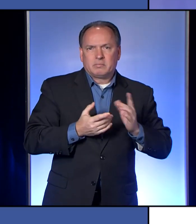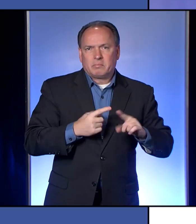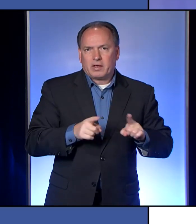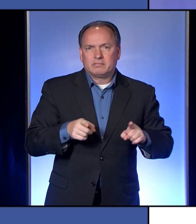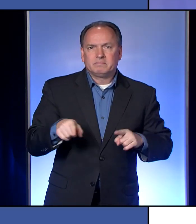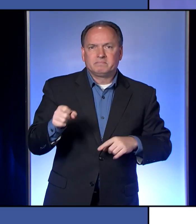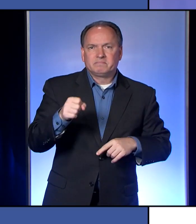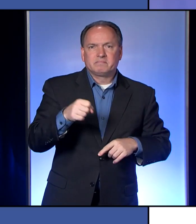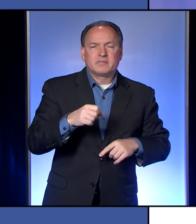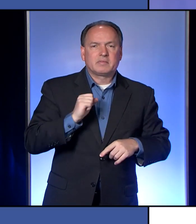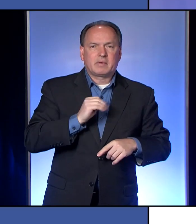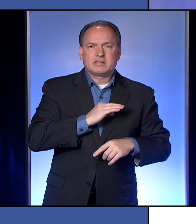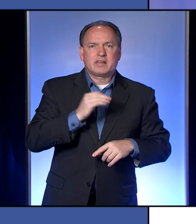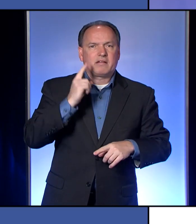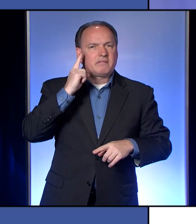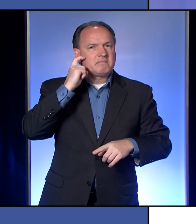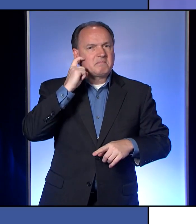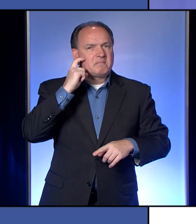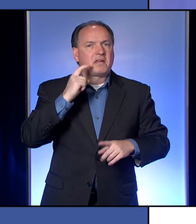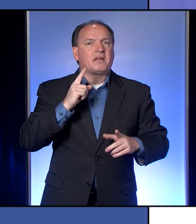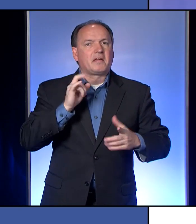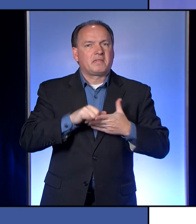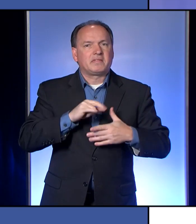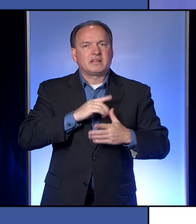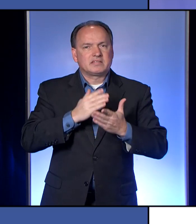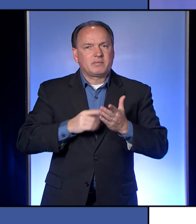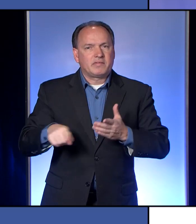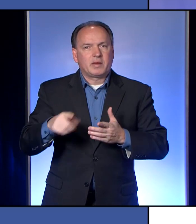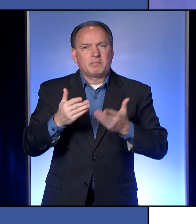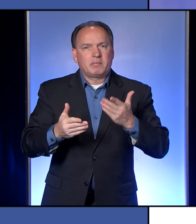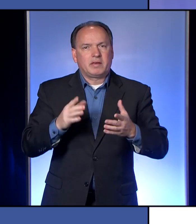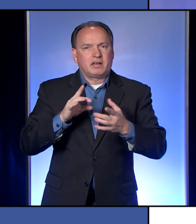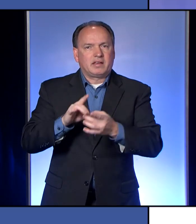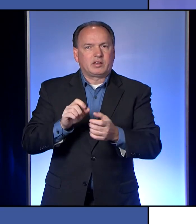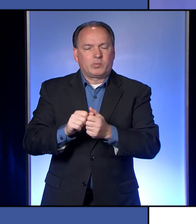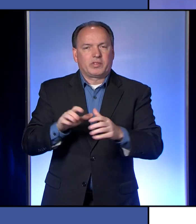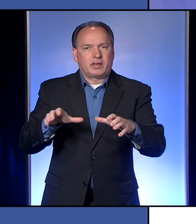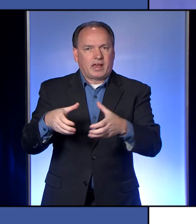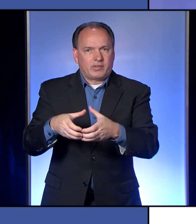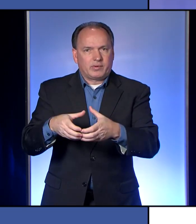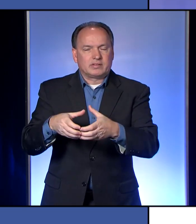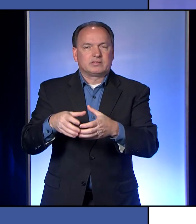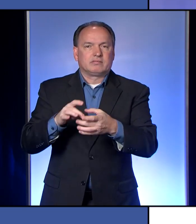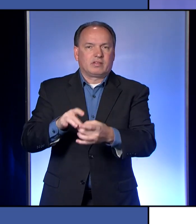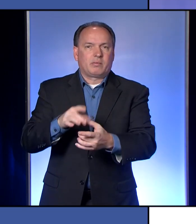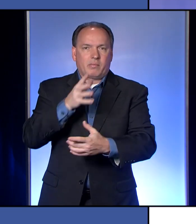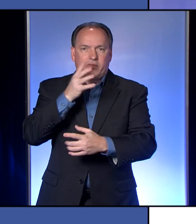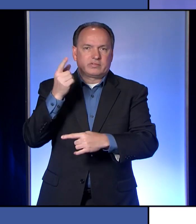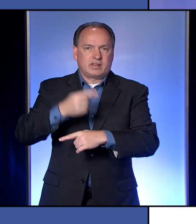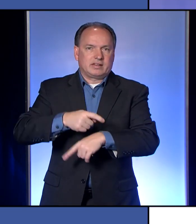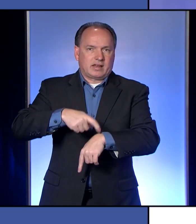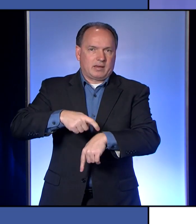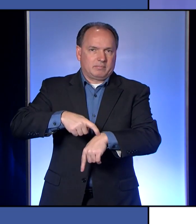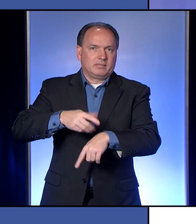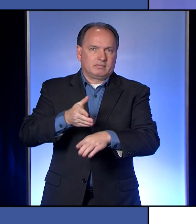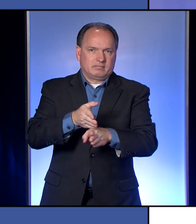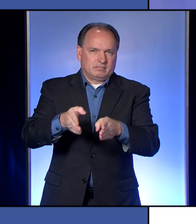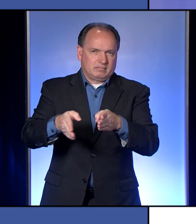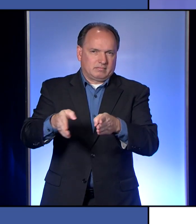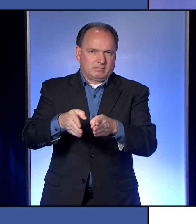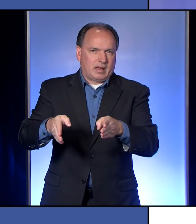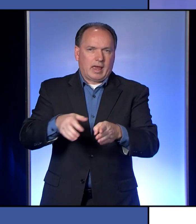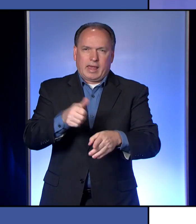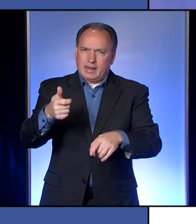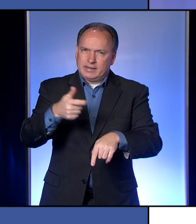But it seems that there were some of them that might have been connected with gatherings around that Mother's Day time. Anytime